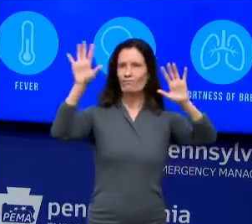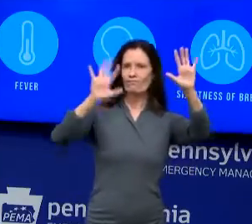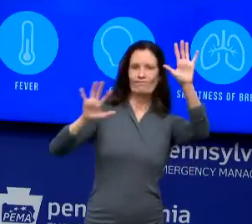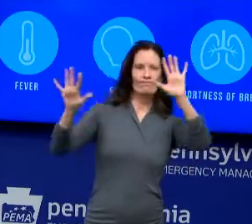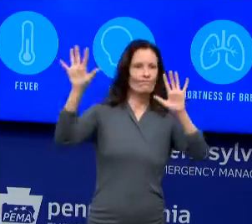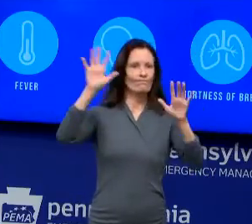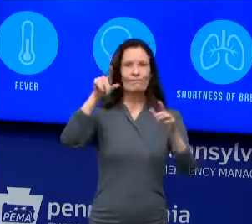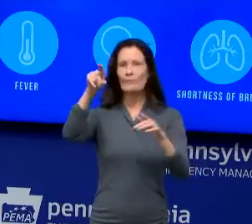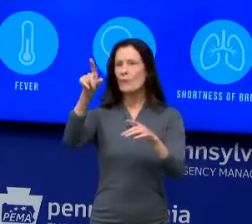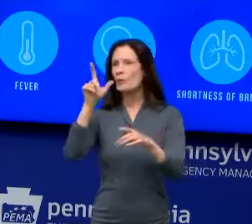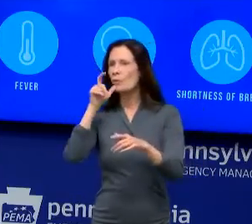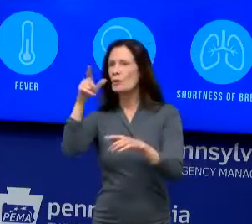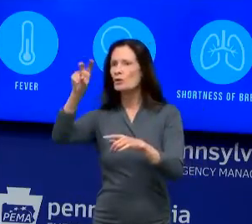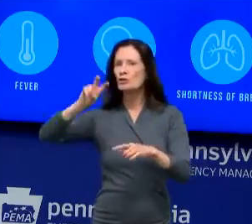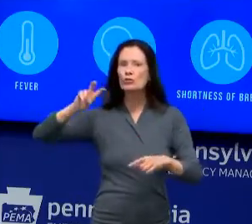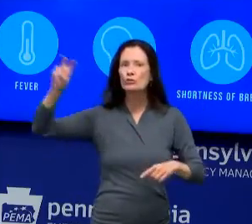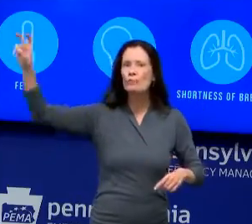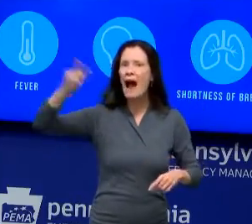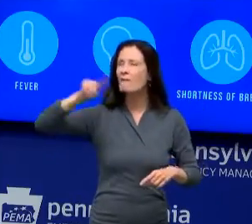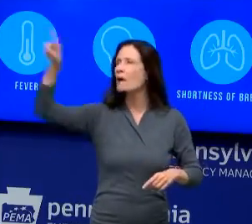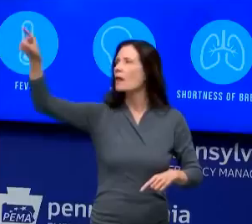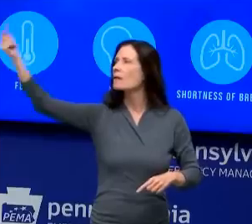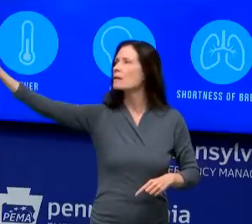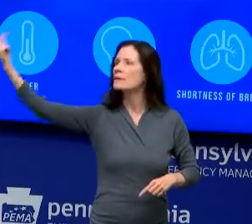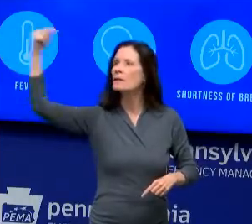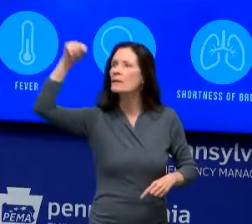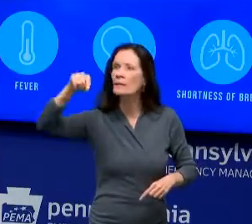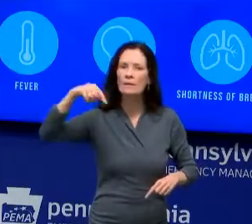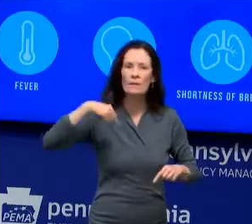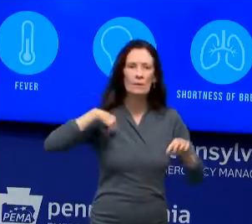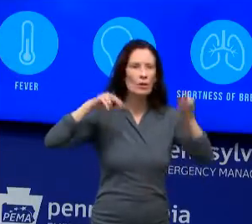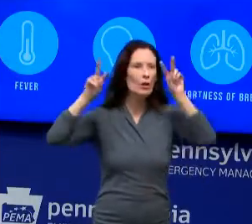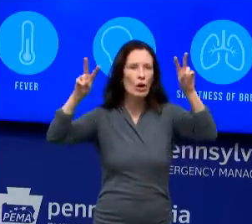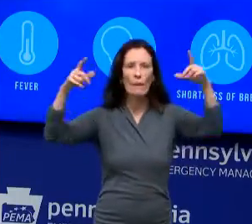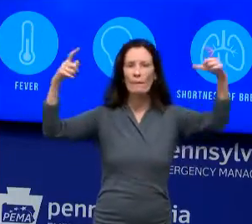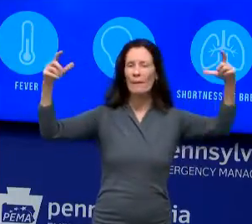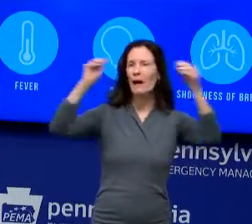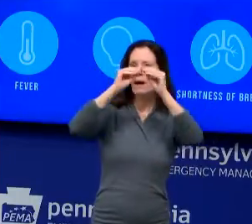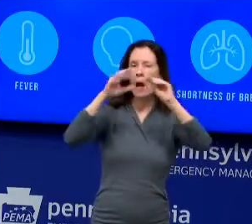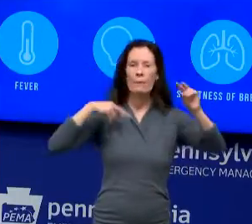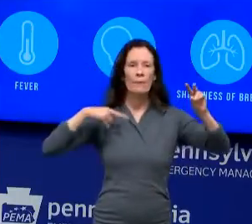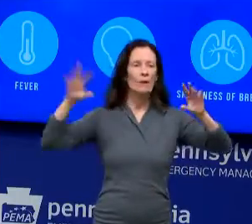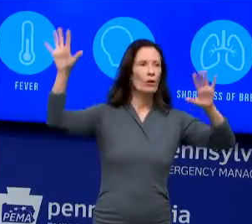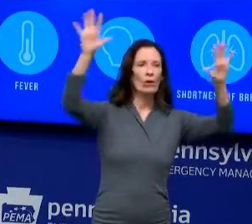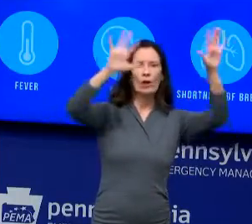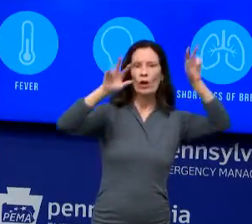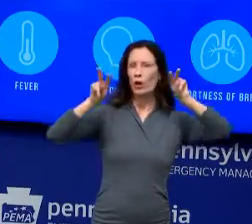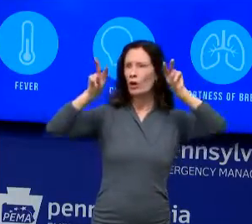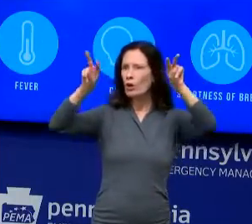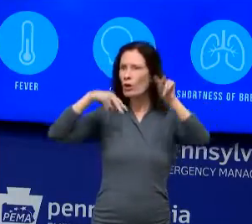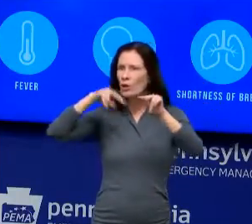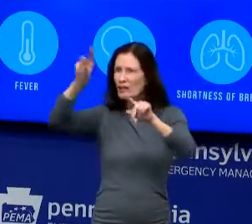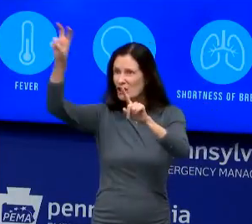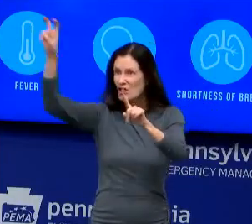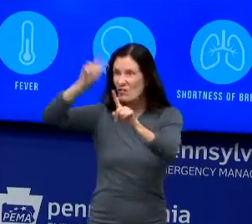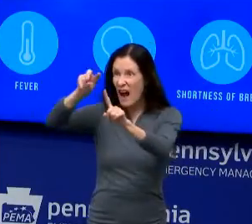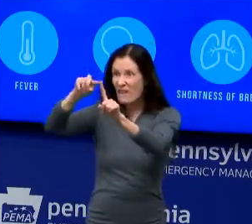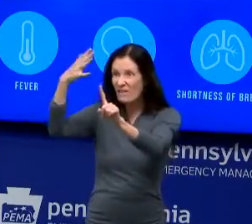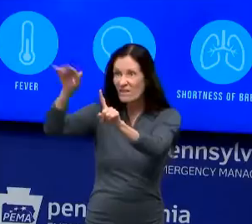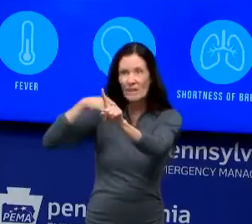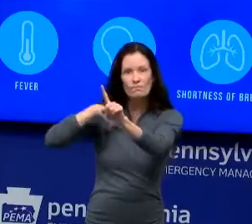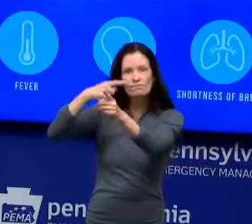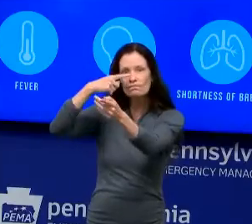travel internationally, or perhaps travel to other areas of the United States, and then we would do contact tracing of